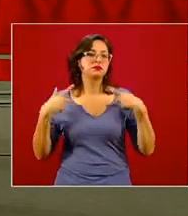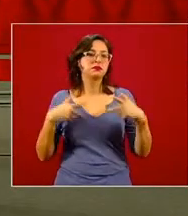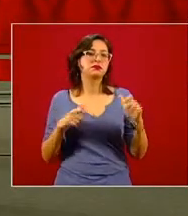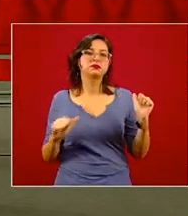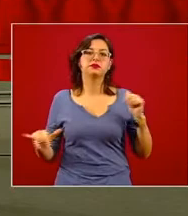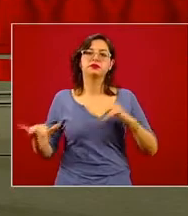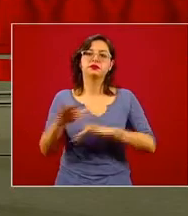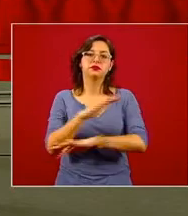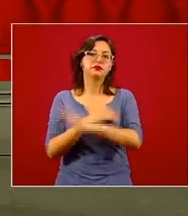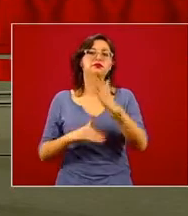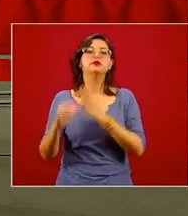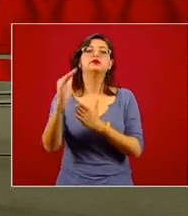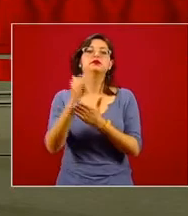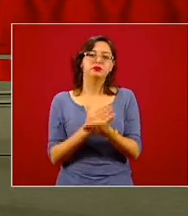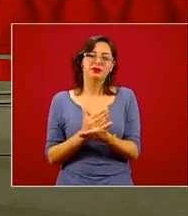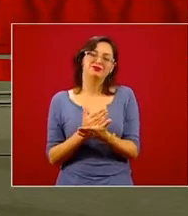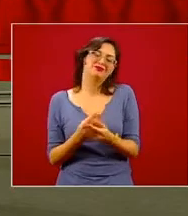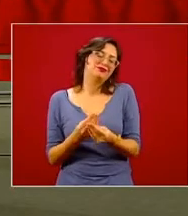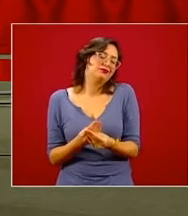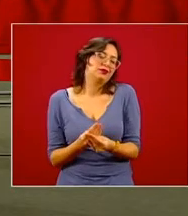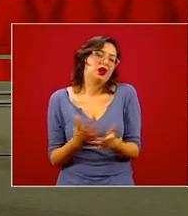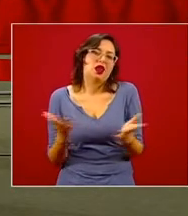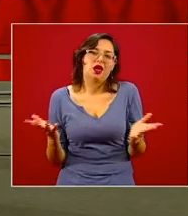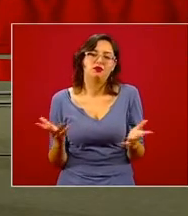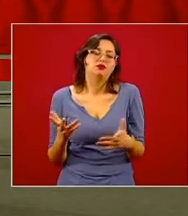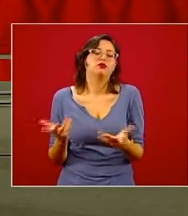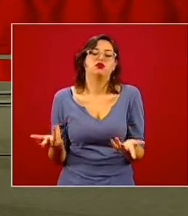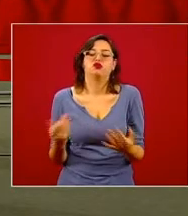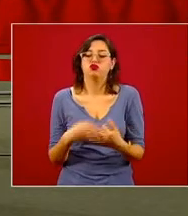to have there been a decrease